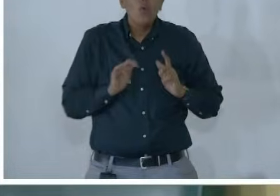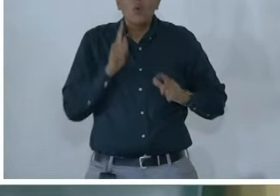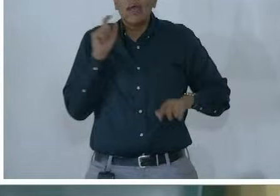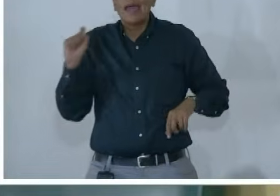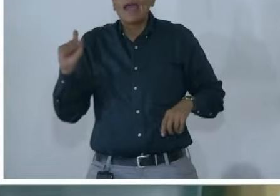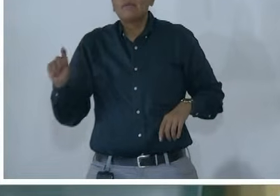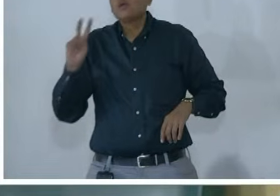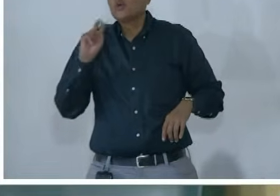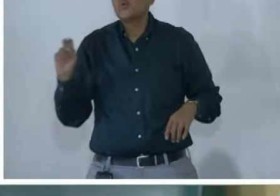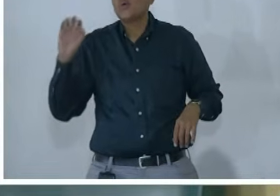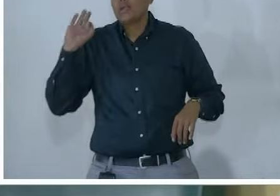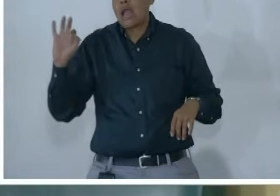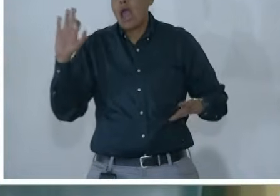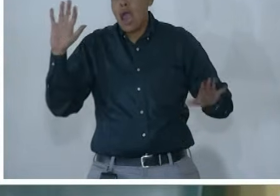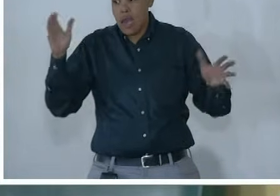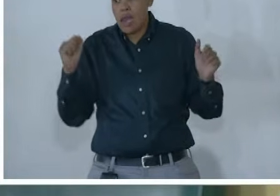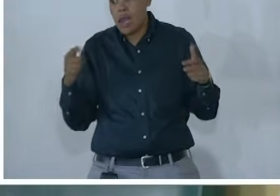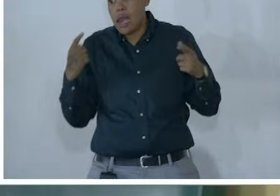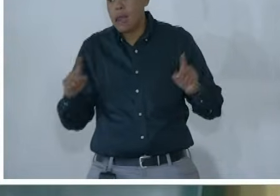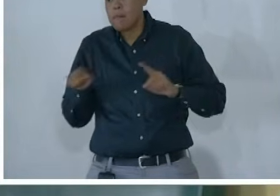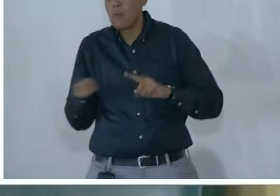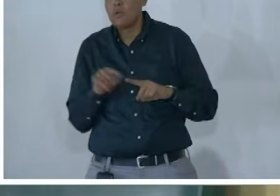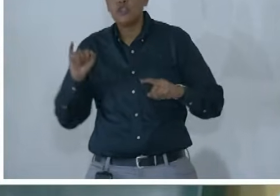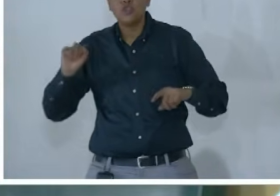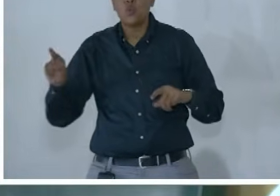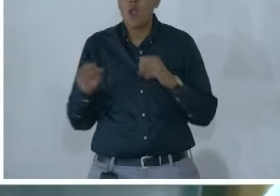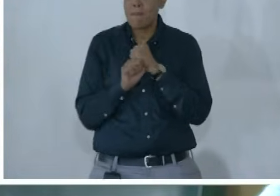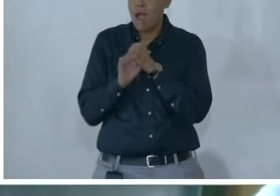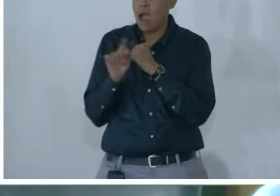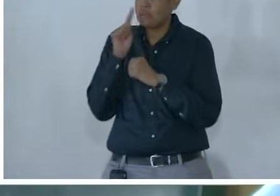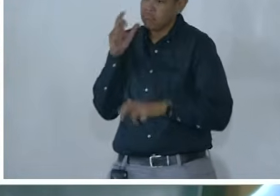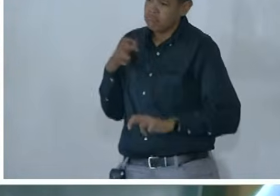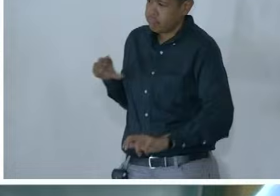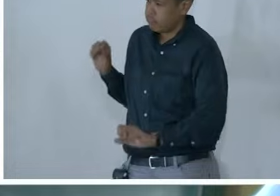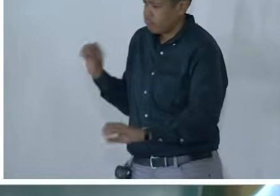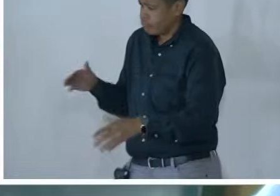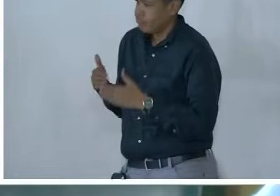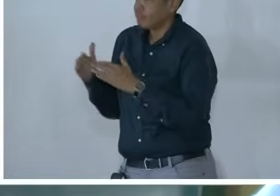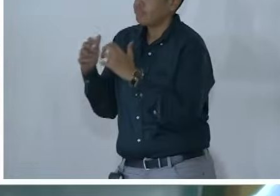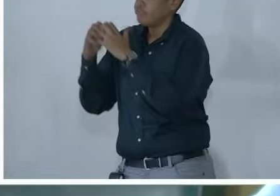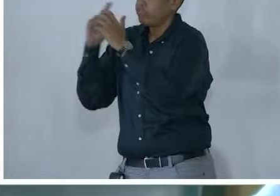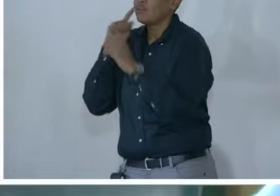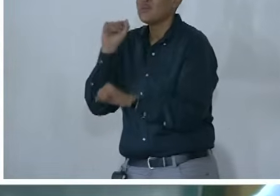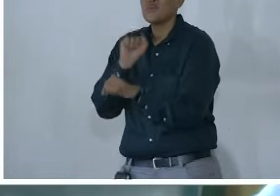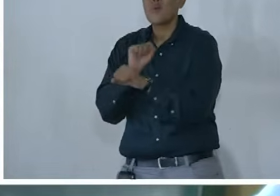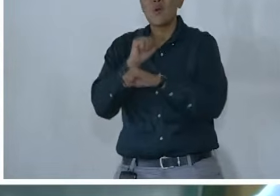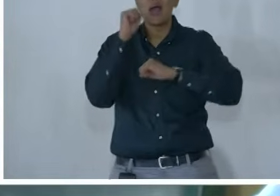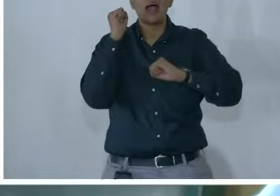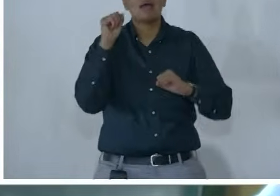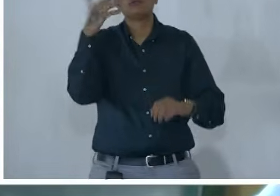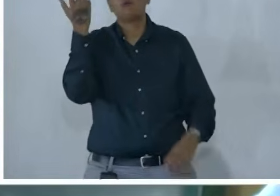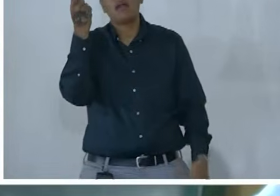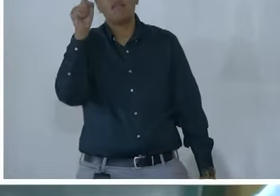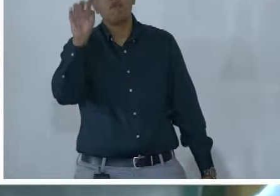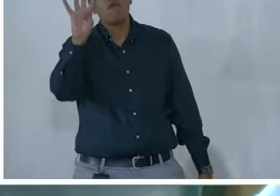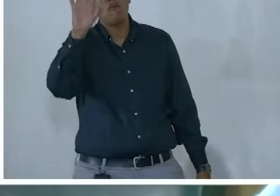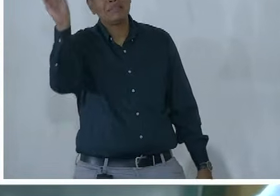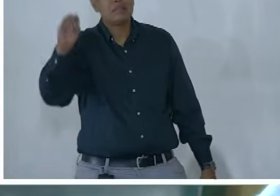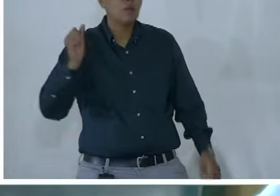April 2009, when the junior market was launched, unemployment was